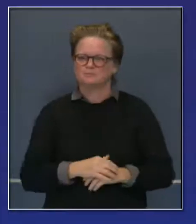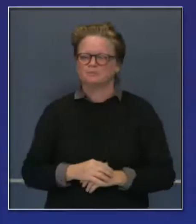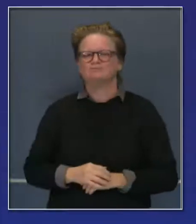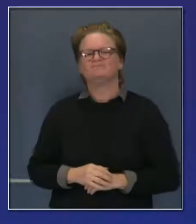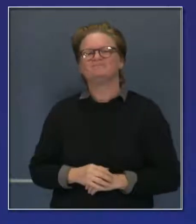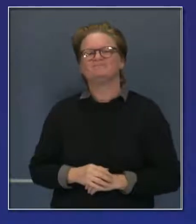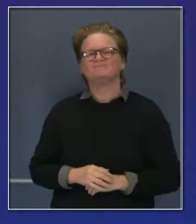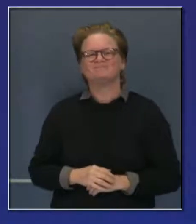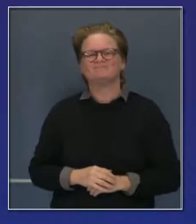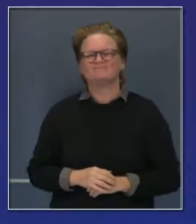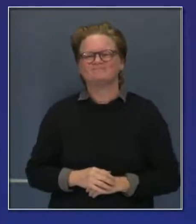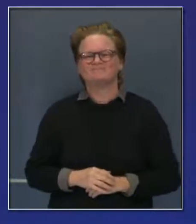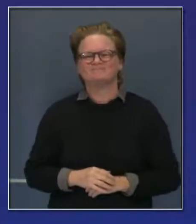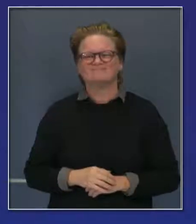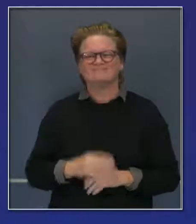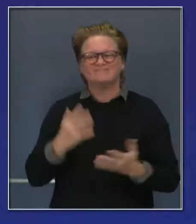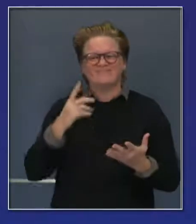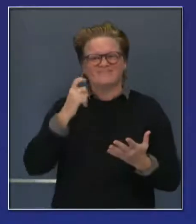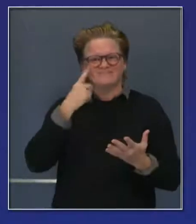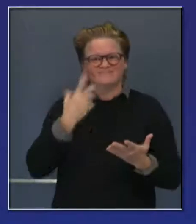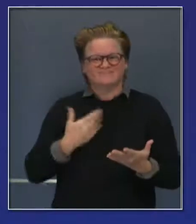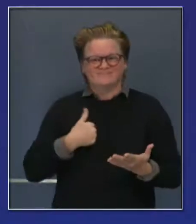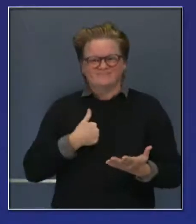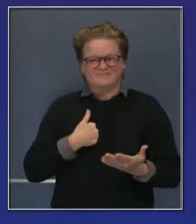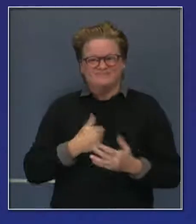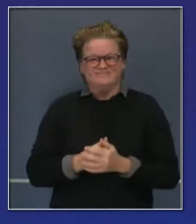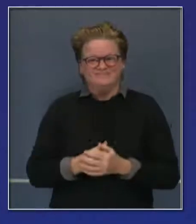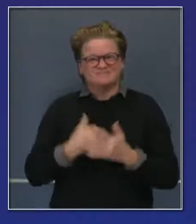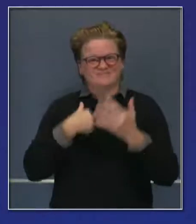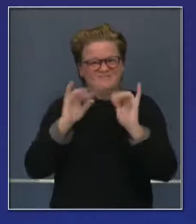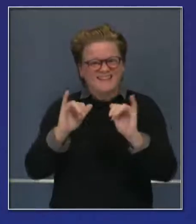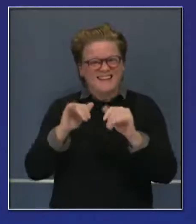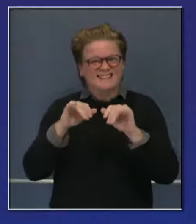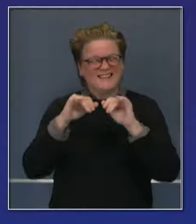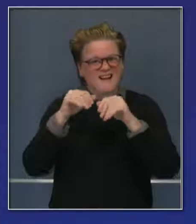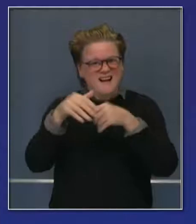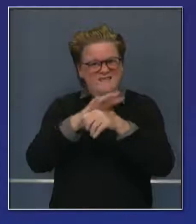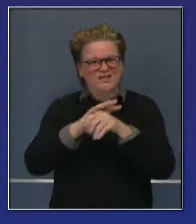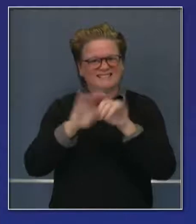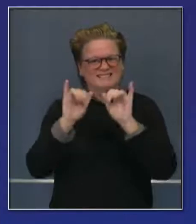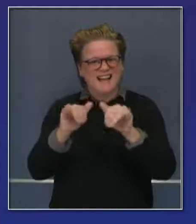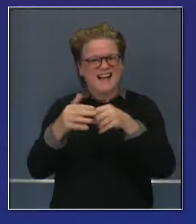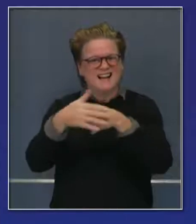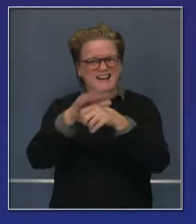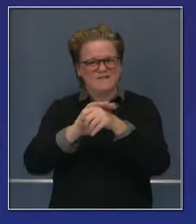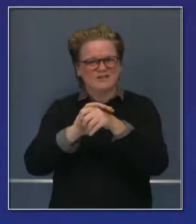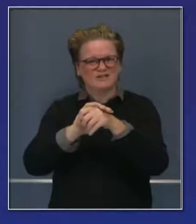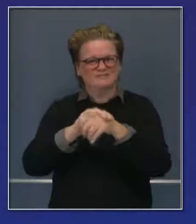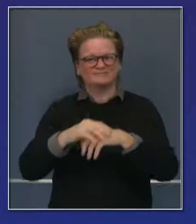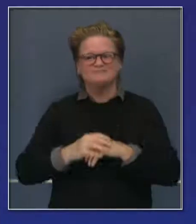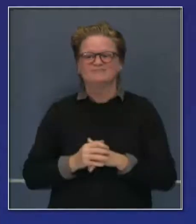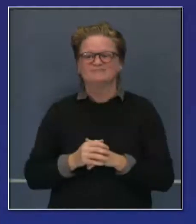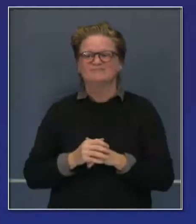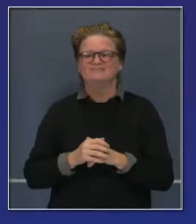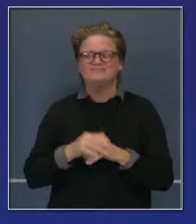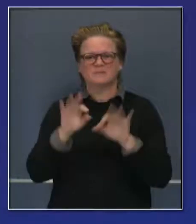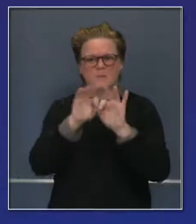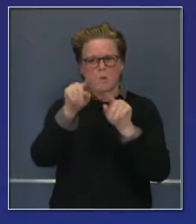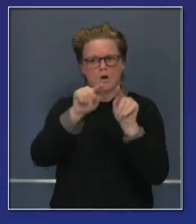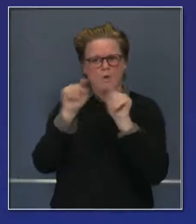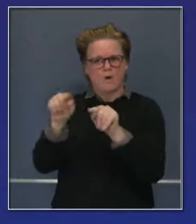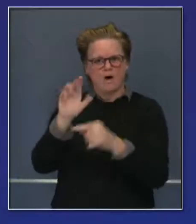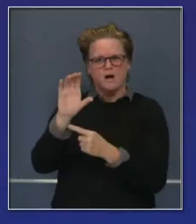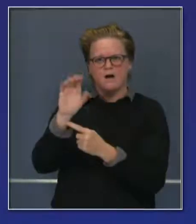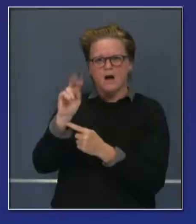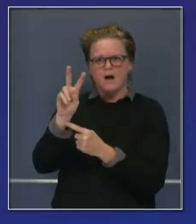So get covered, stayed covered. Encourage you to visit coveredcalifornia.com, coveredca.com to